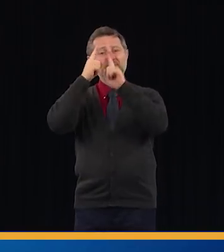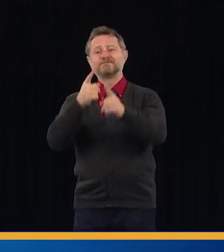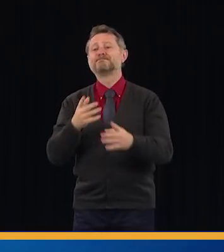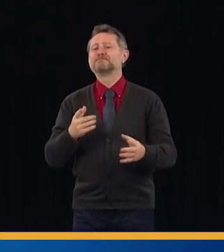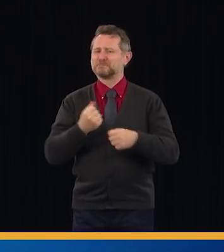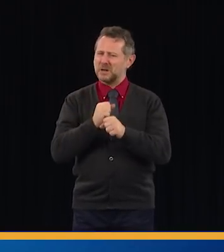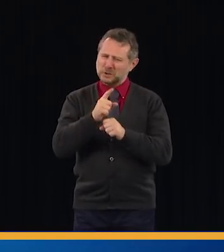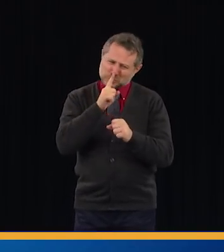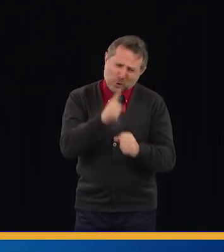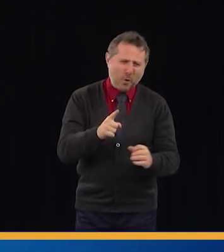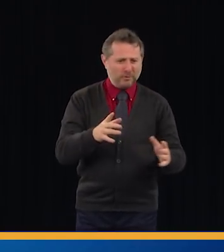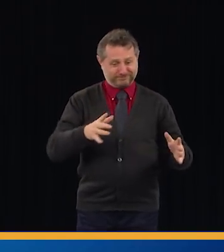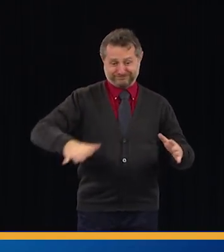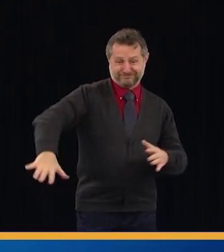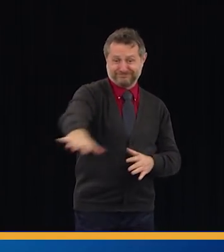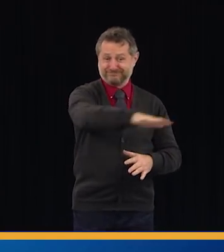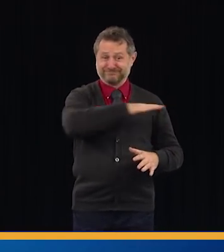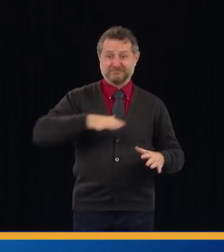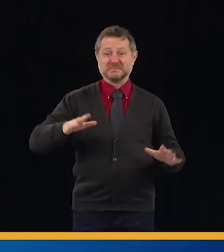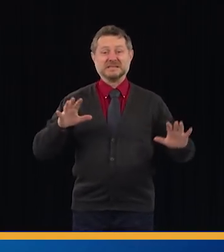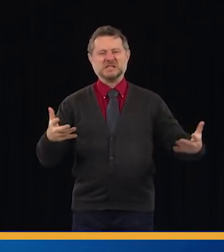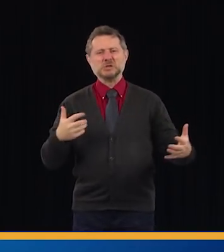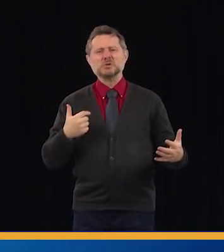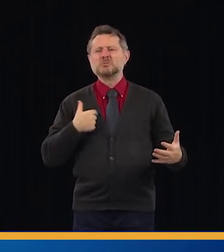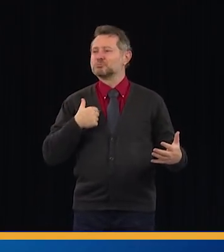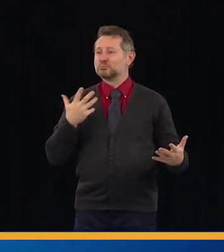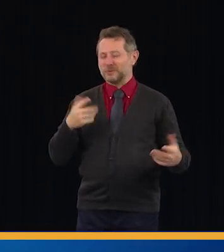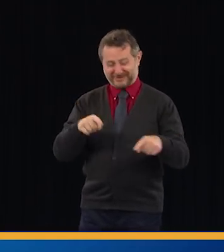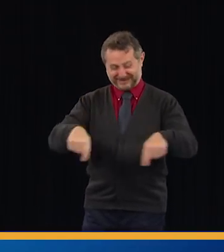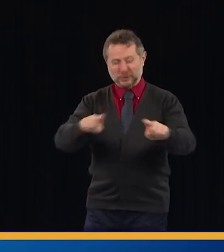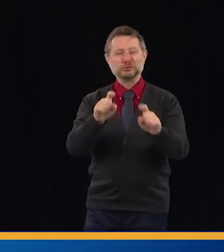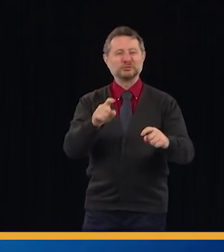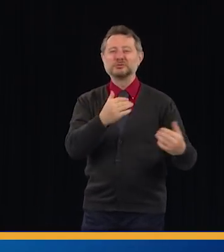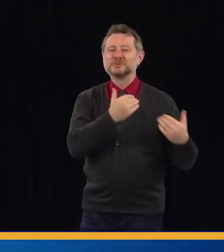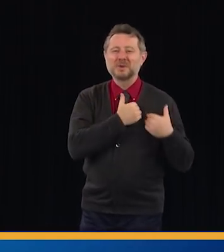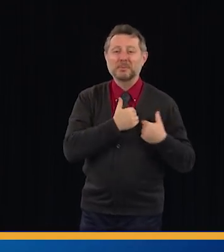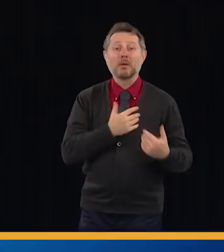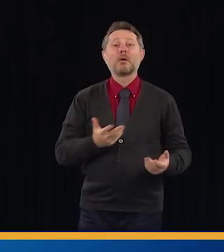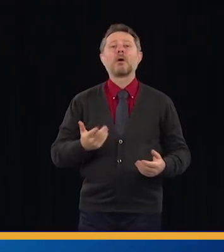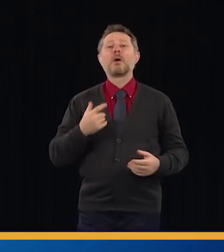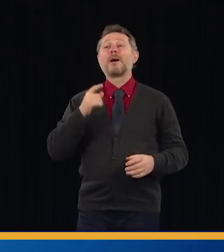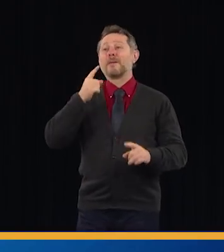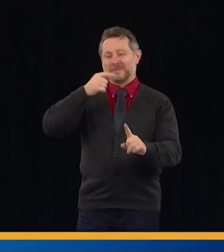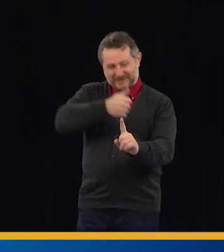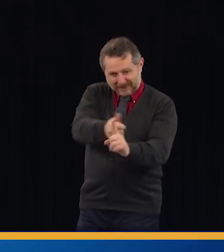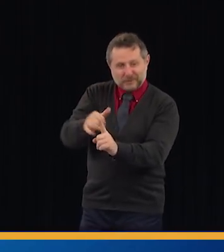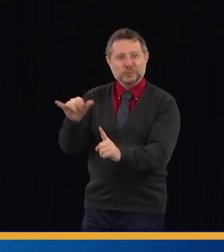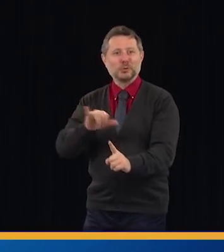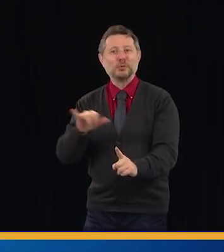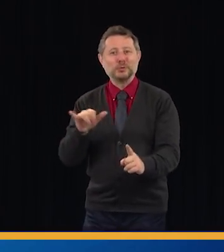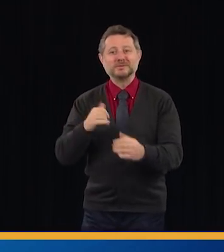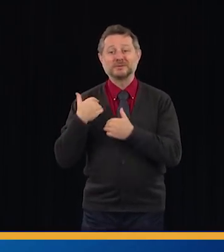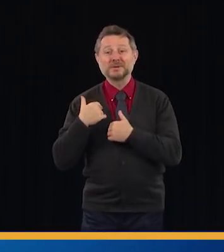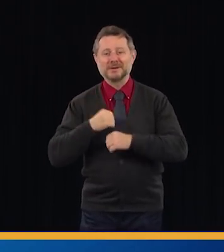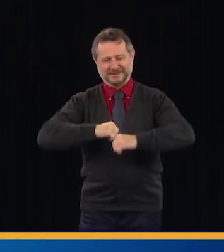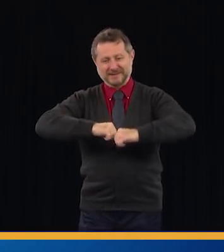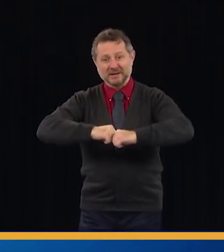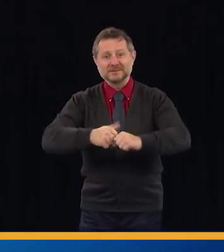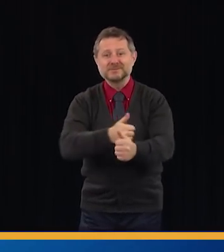Be responsible, not just for yourself, but to protect the vulnerable.